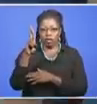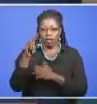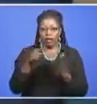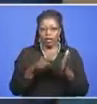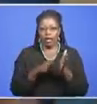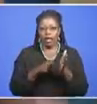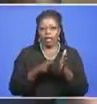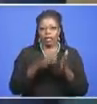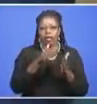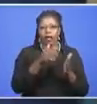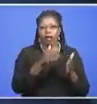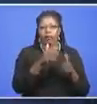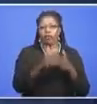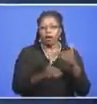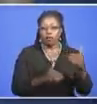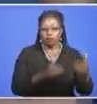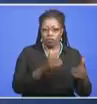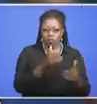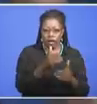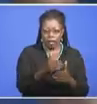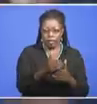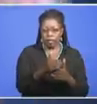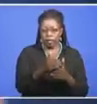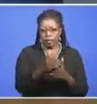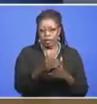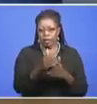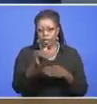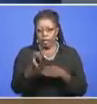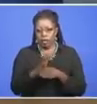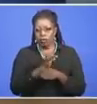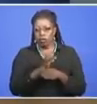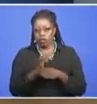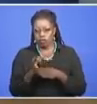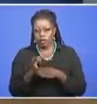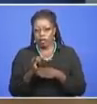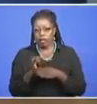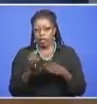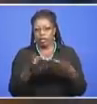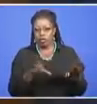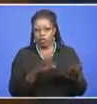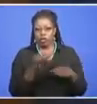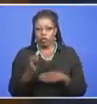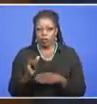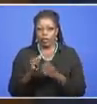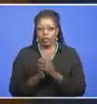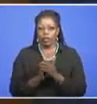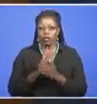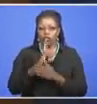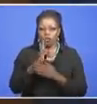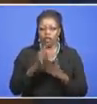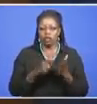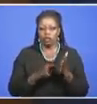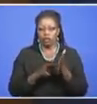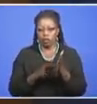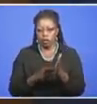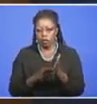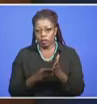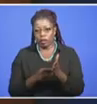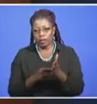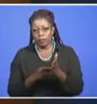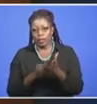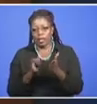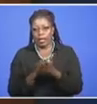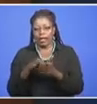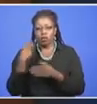and enormous strides the Bahamian pageantry industry is making. It really solidifies, like I said before,